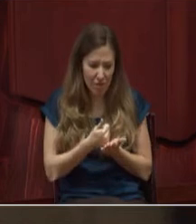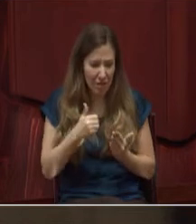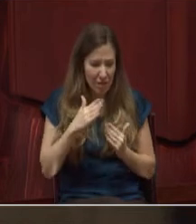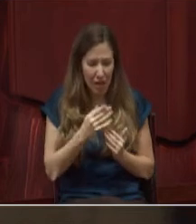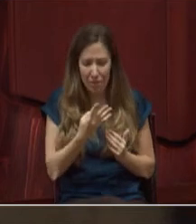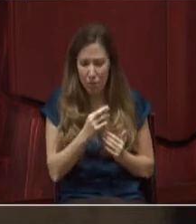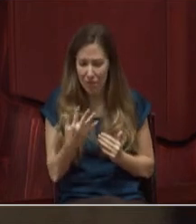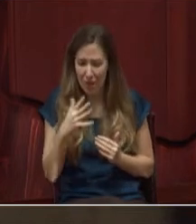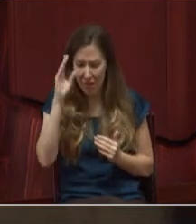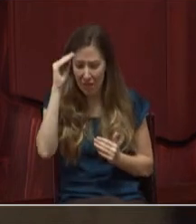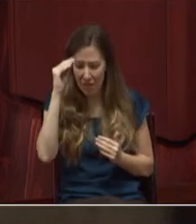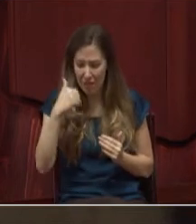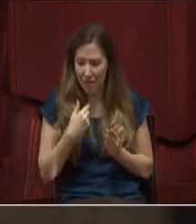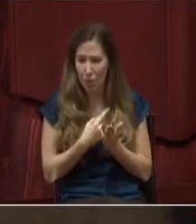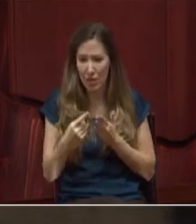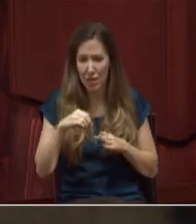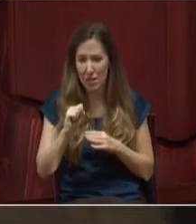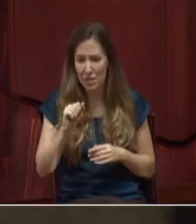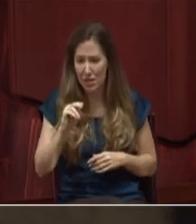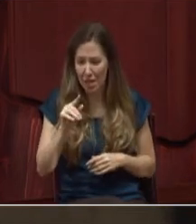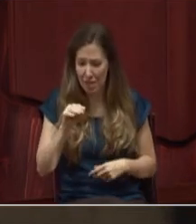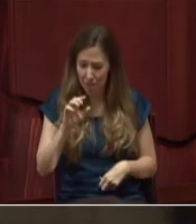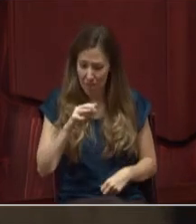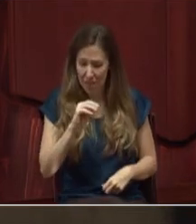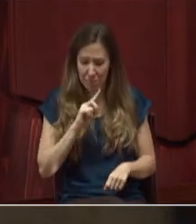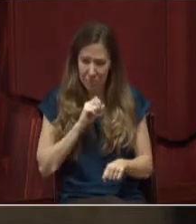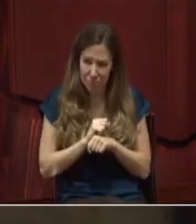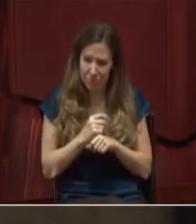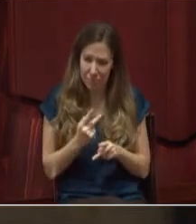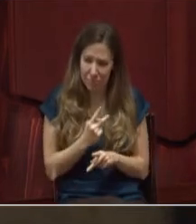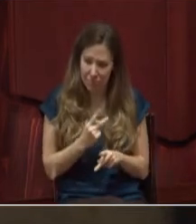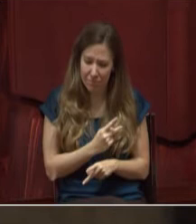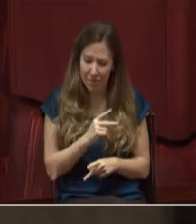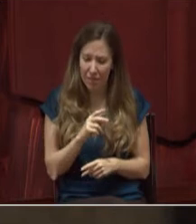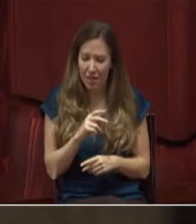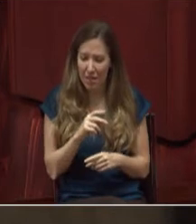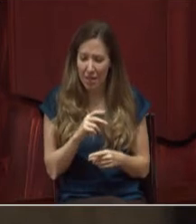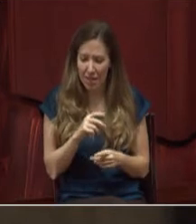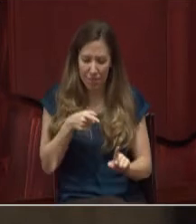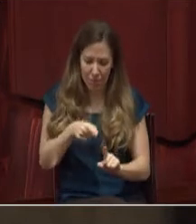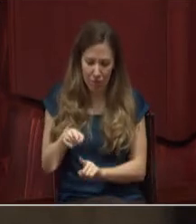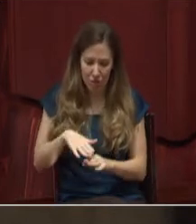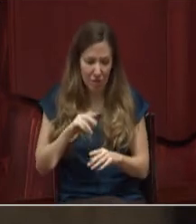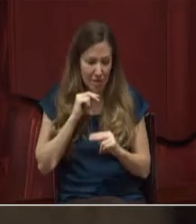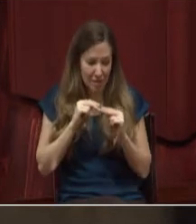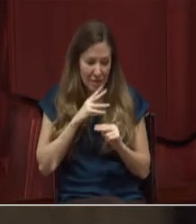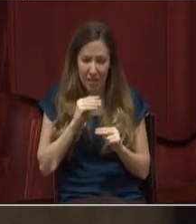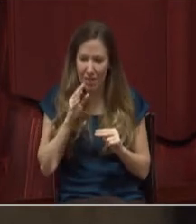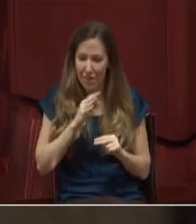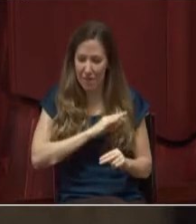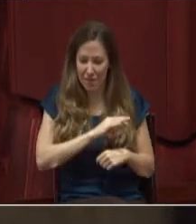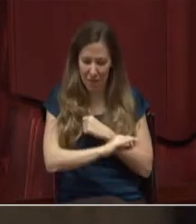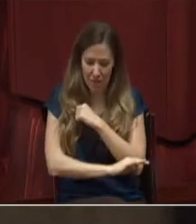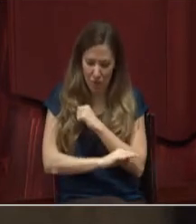in San Clemente and hammer out what was really the white paper on Nixon foreign policy. And it was done throughout the Nixon